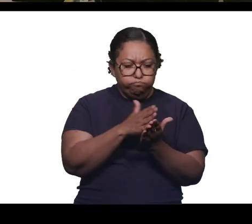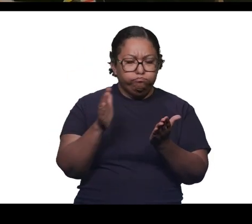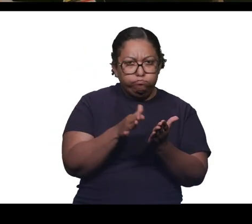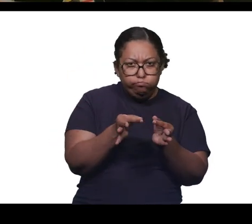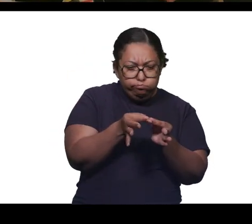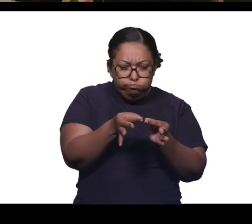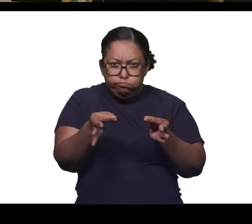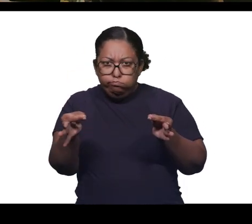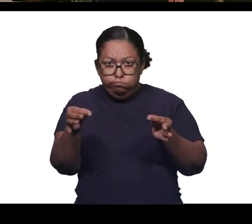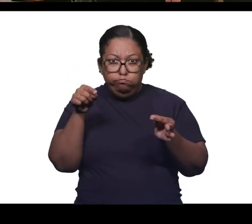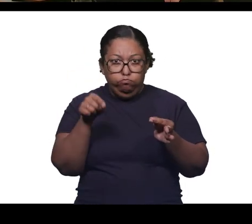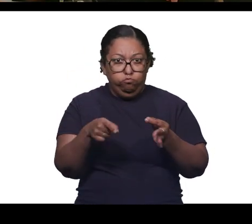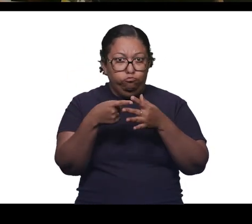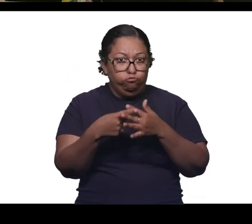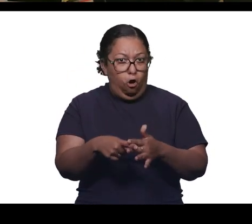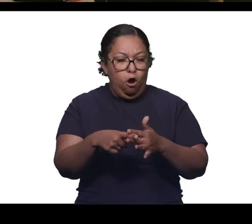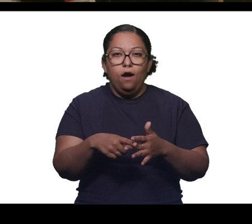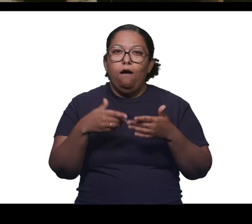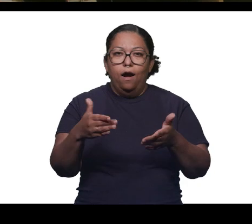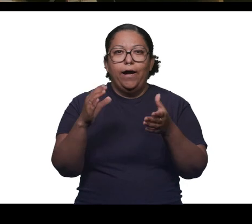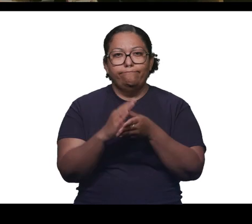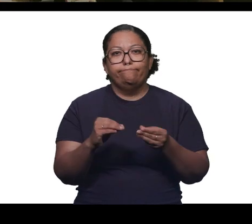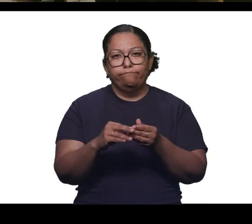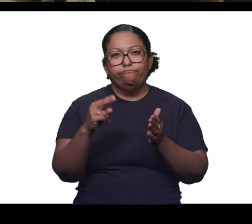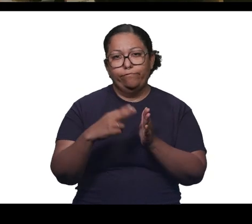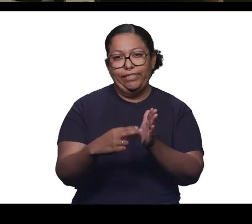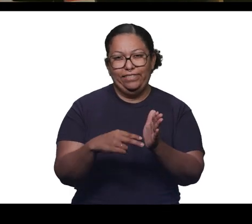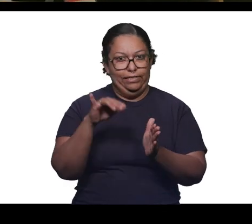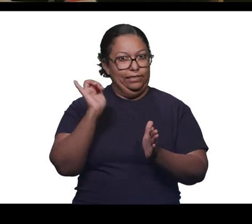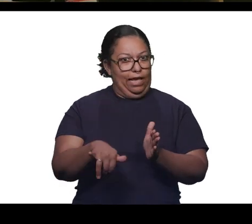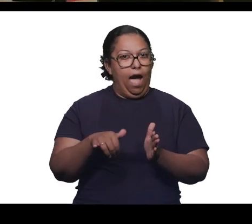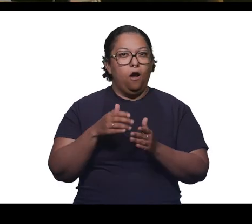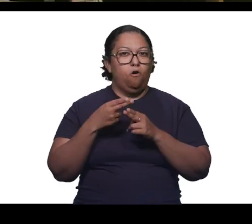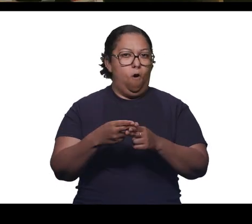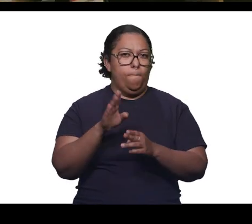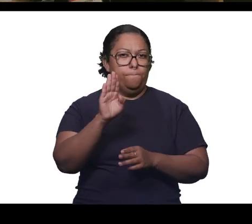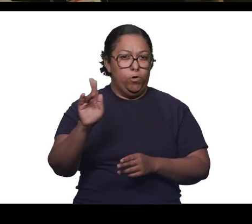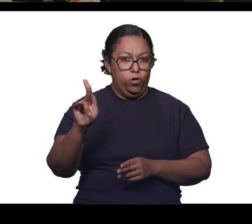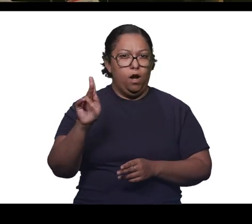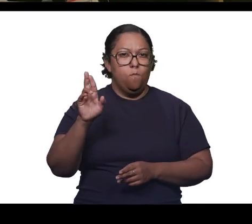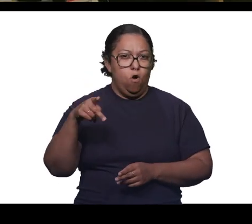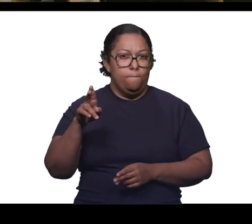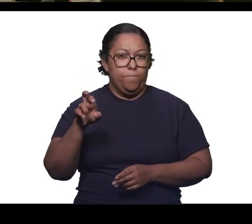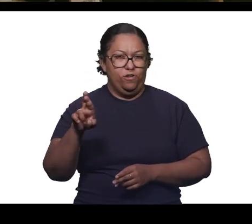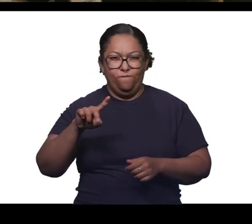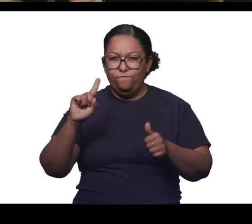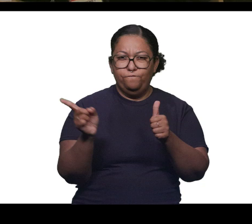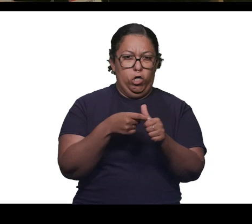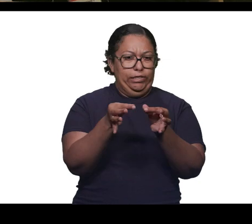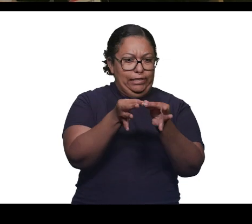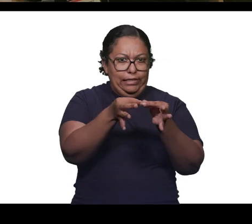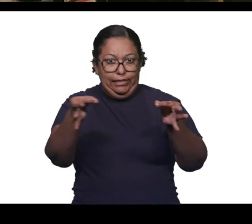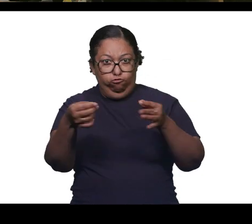read. That is called the book proper. The book proper is where that first sentence is. So I would do a story time. I'd flip through the